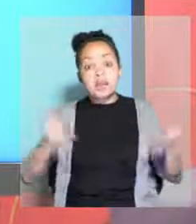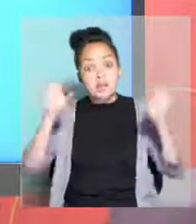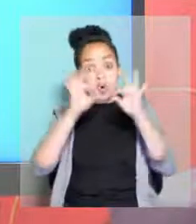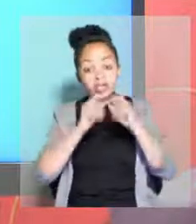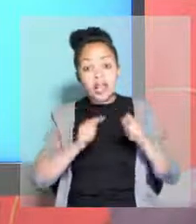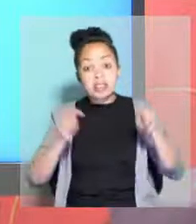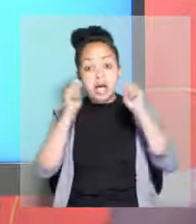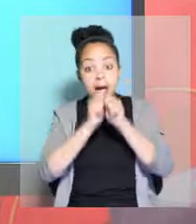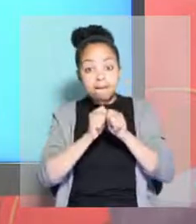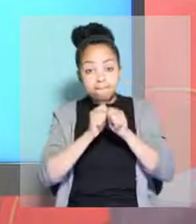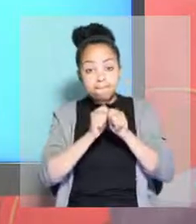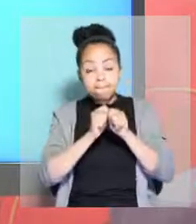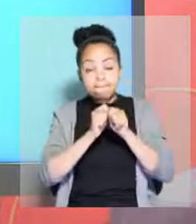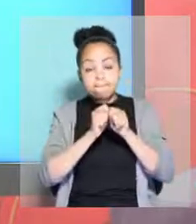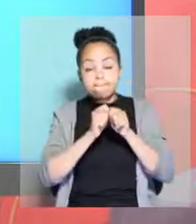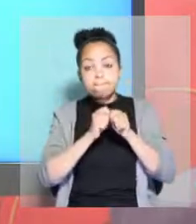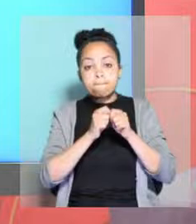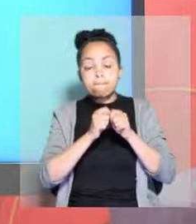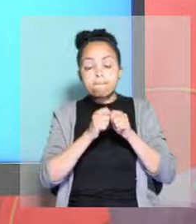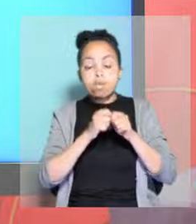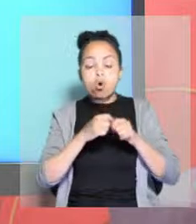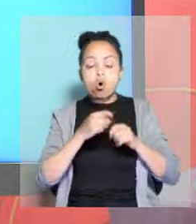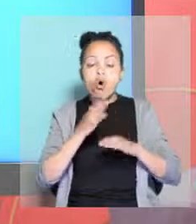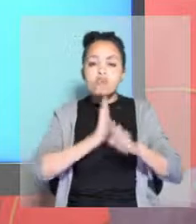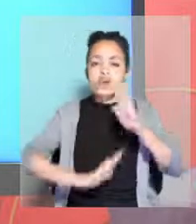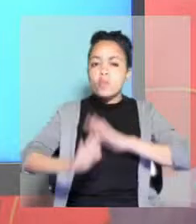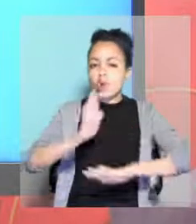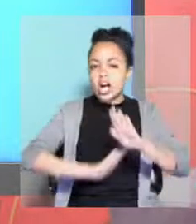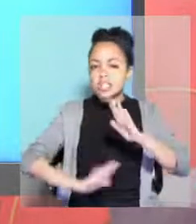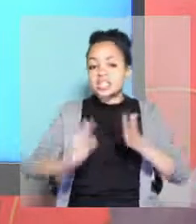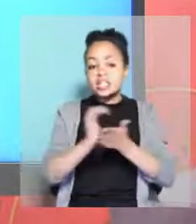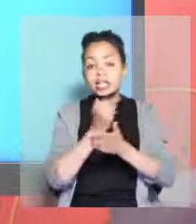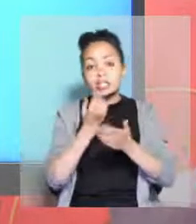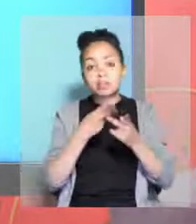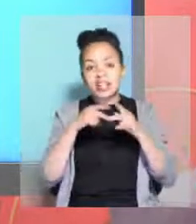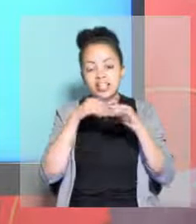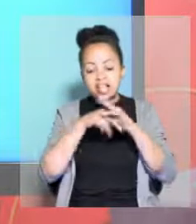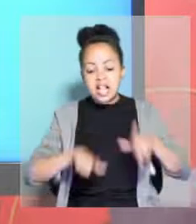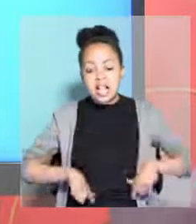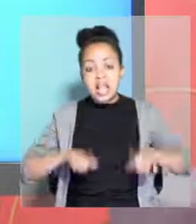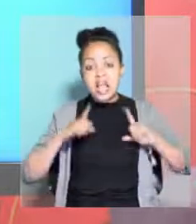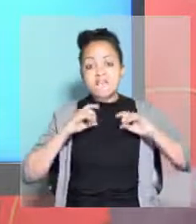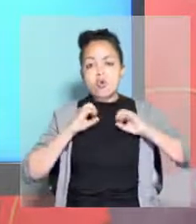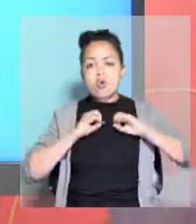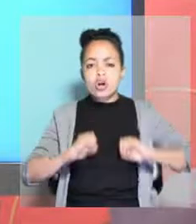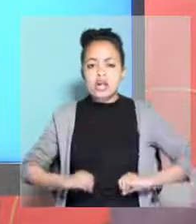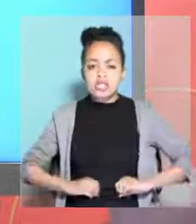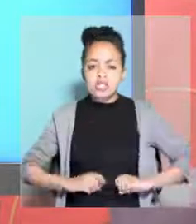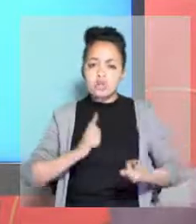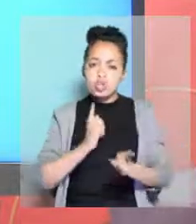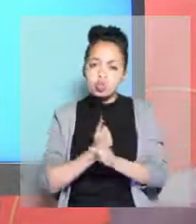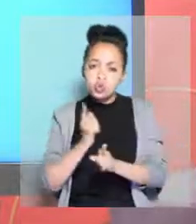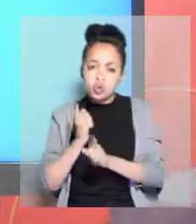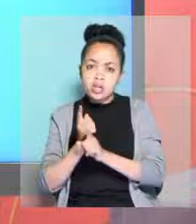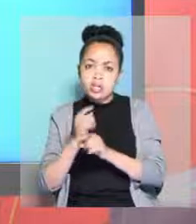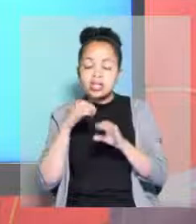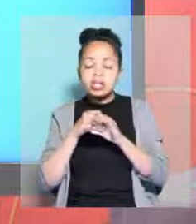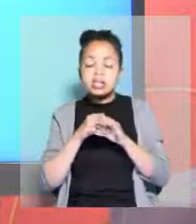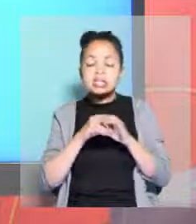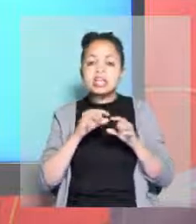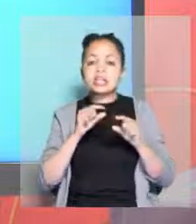important type of reproduction that takes place in living organism in ensuring continuity of species over